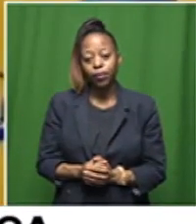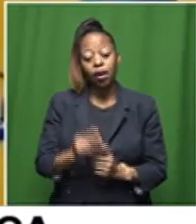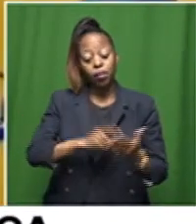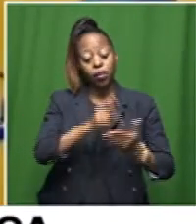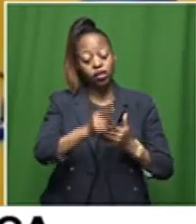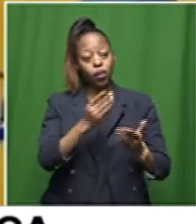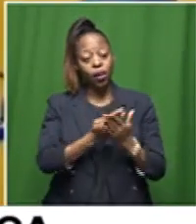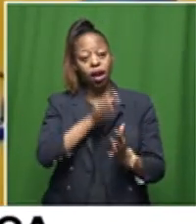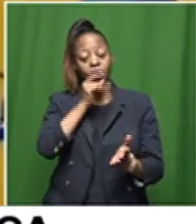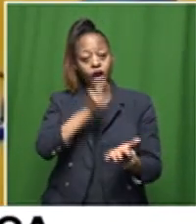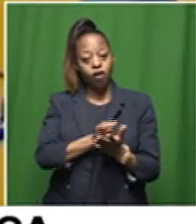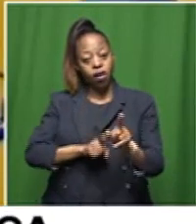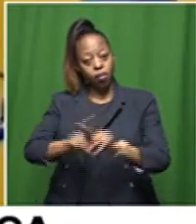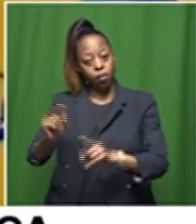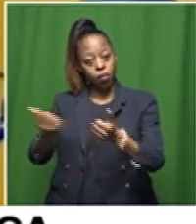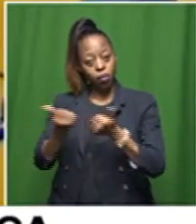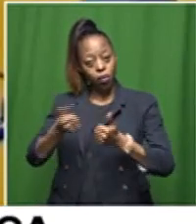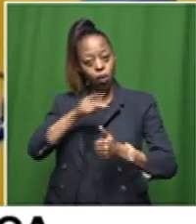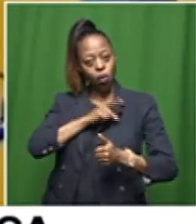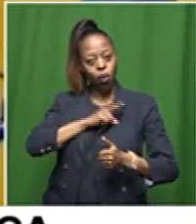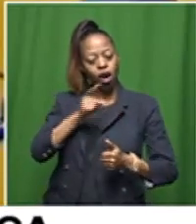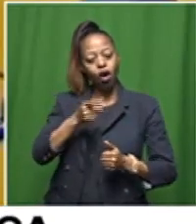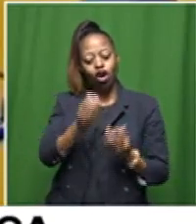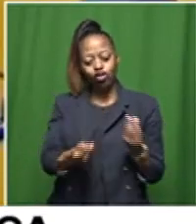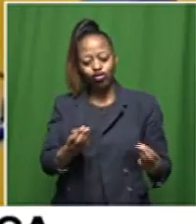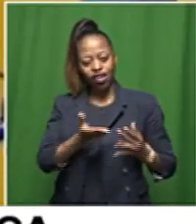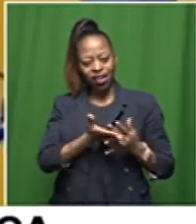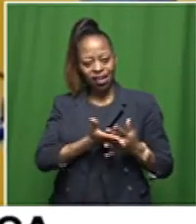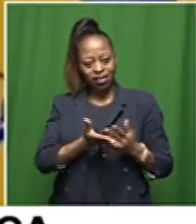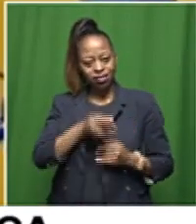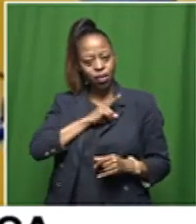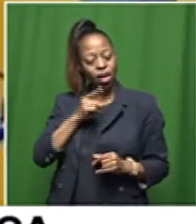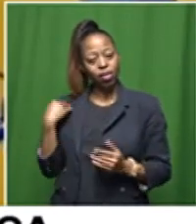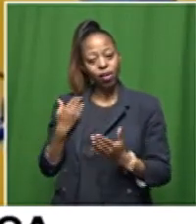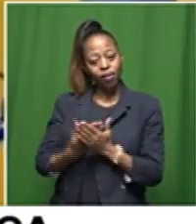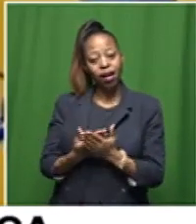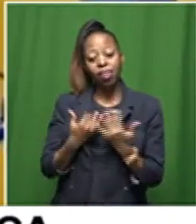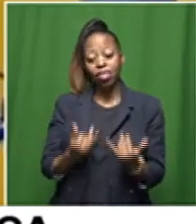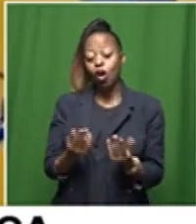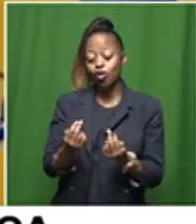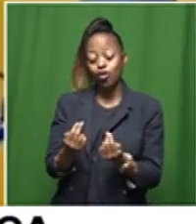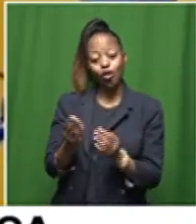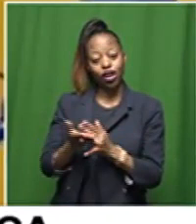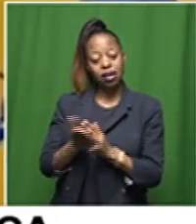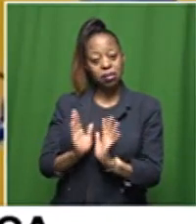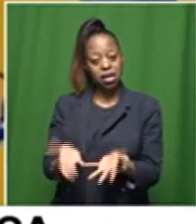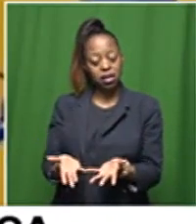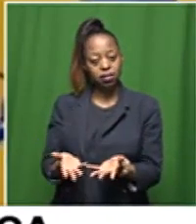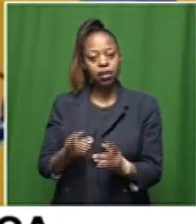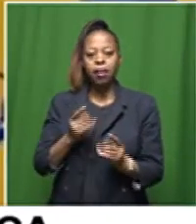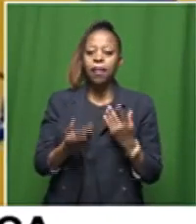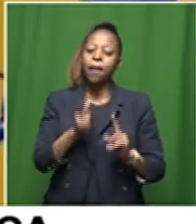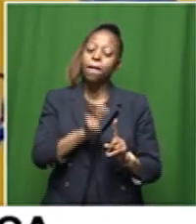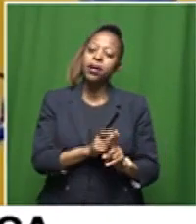project a success when, especially on orthopedic cases, we're only dealing with fresh cases. You see, if someone